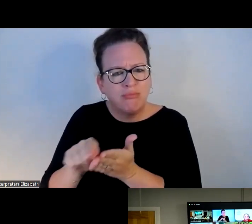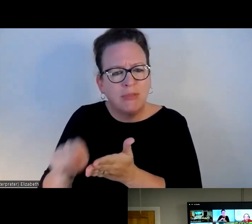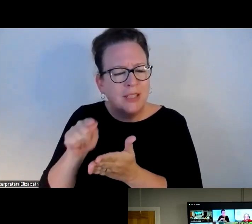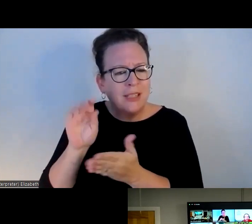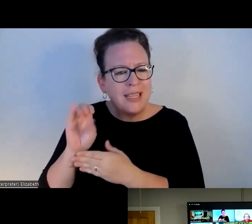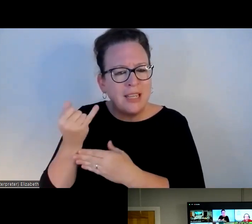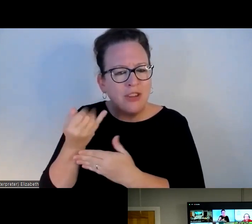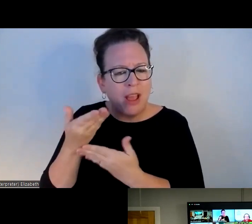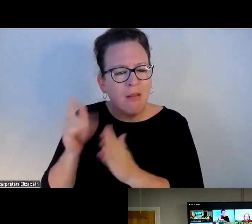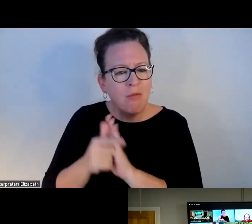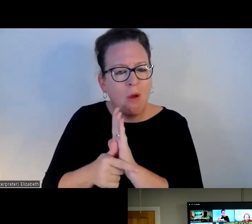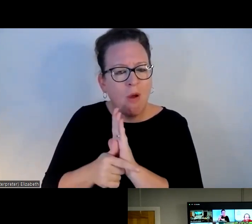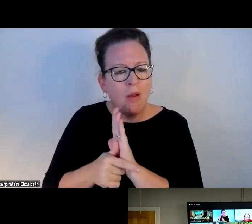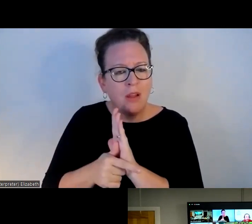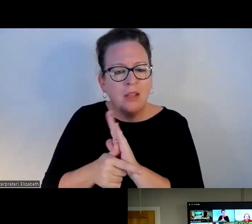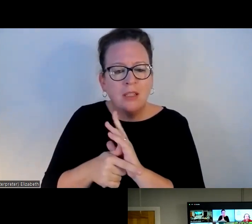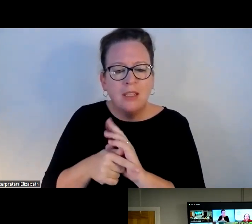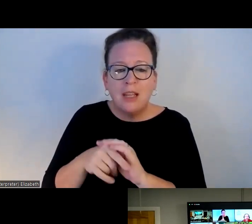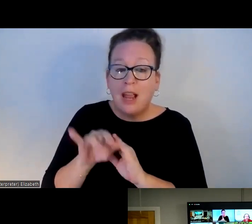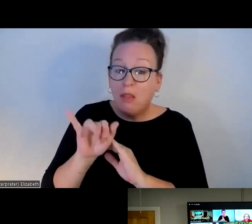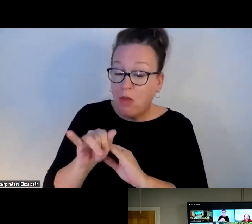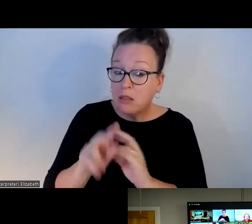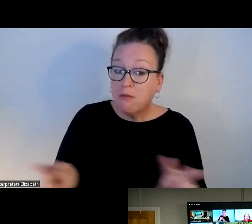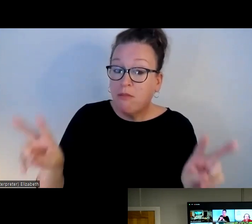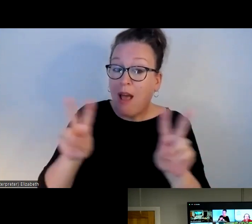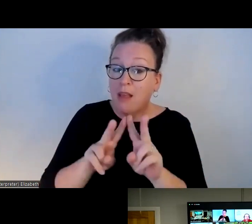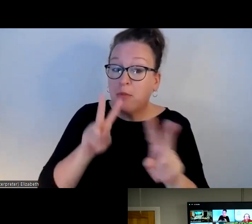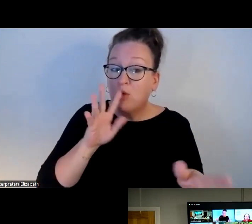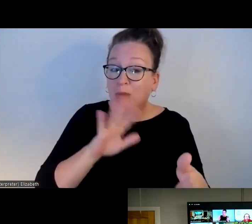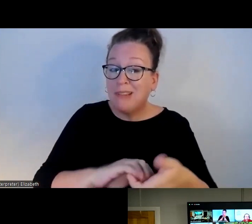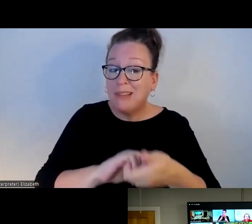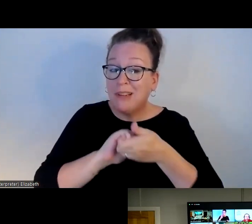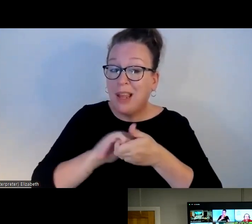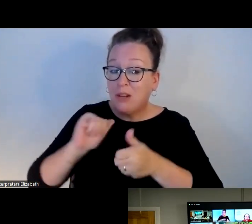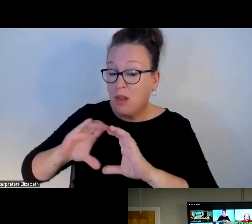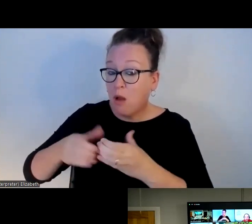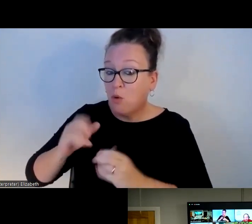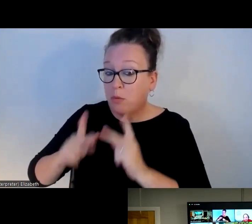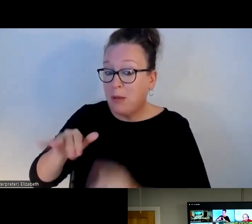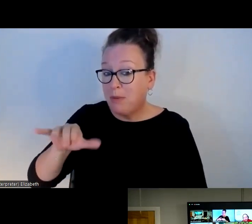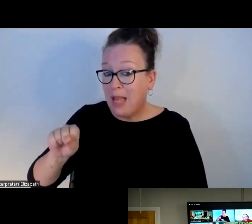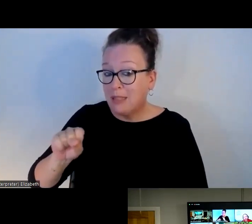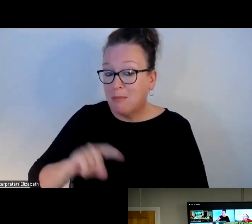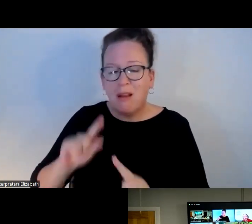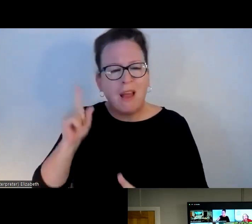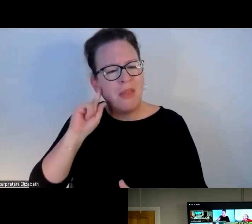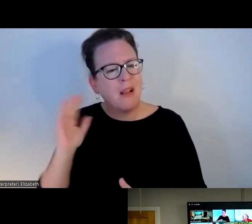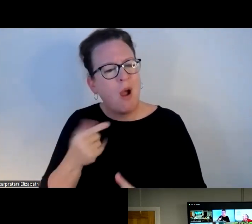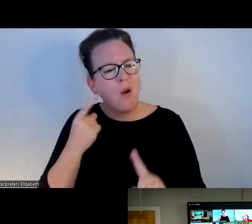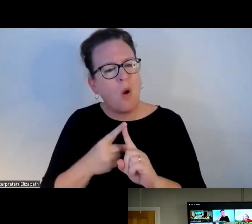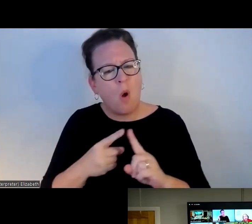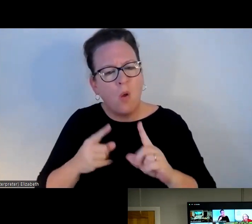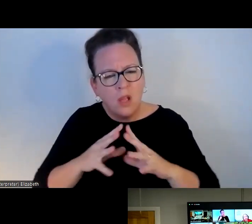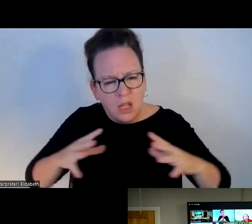So, which is that's valuable to engage that group of people, but I think we want to reach out beyond that too.